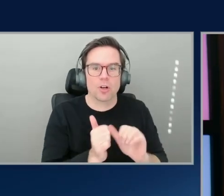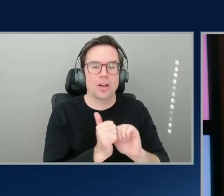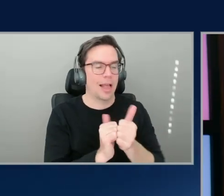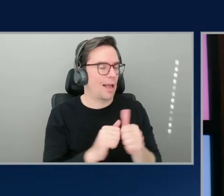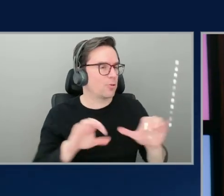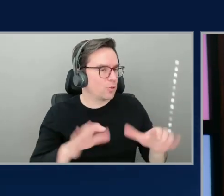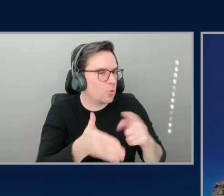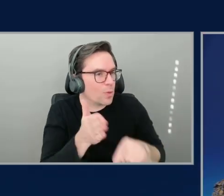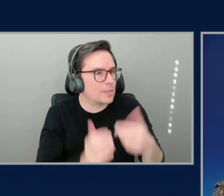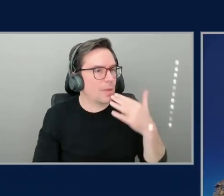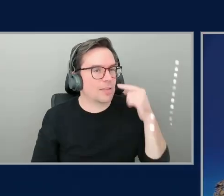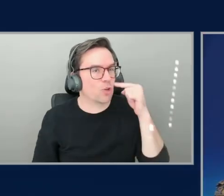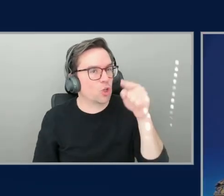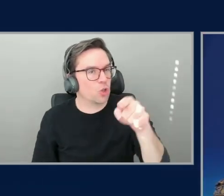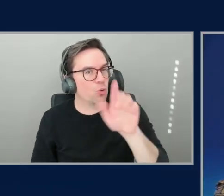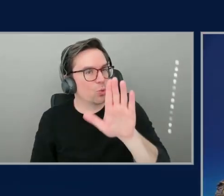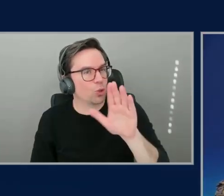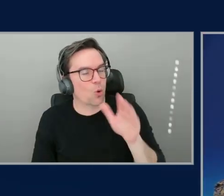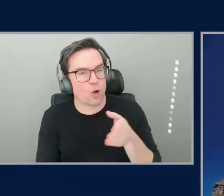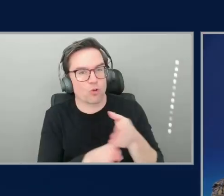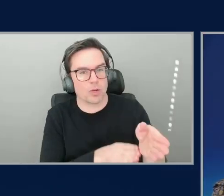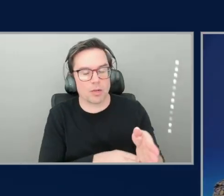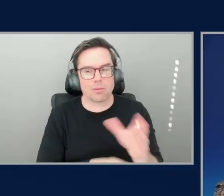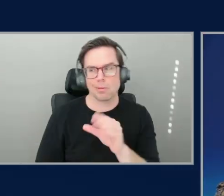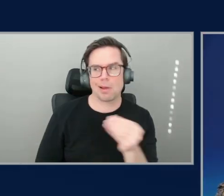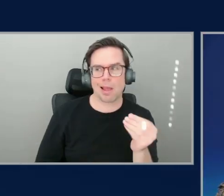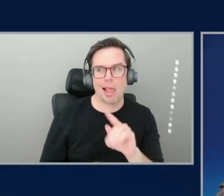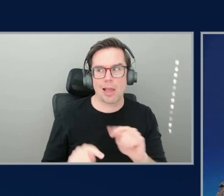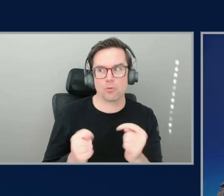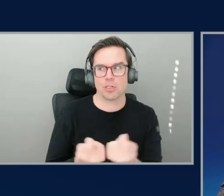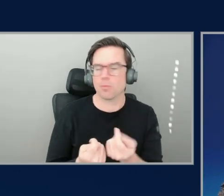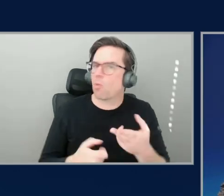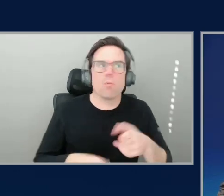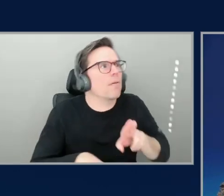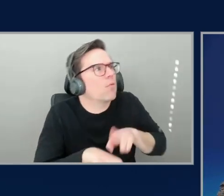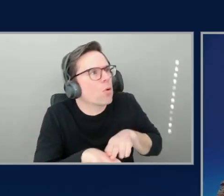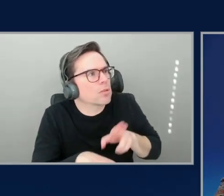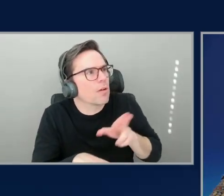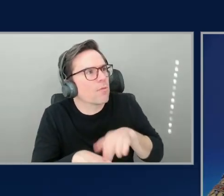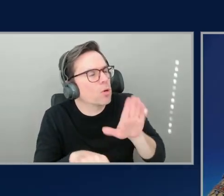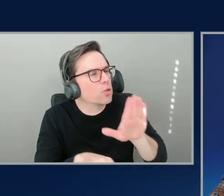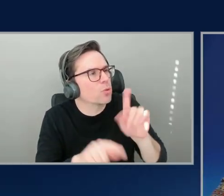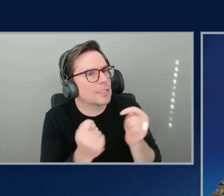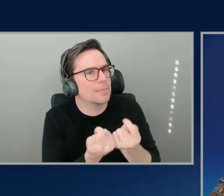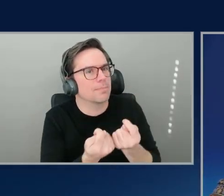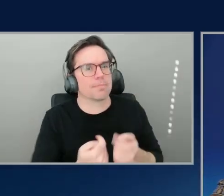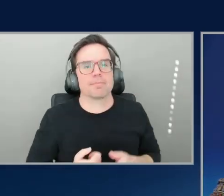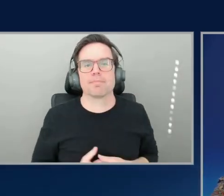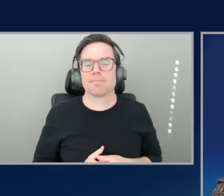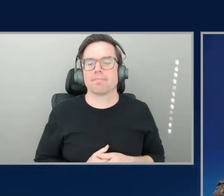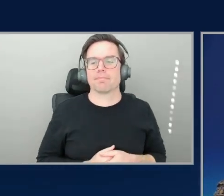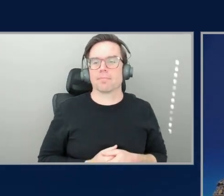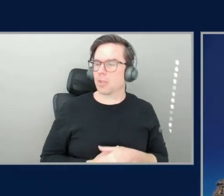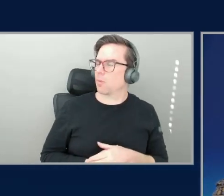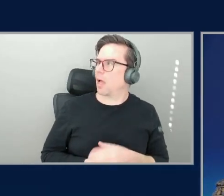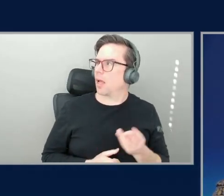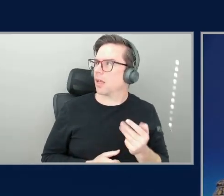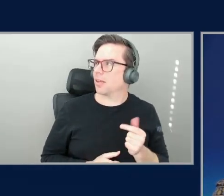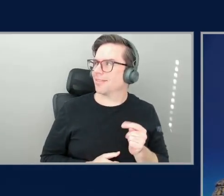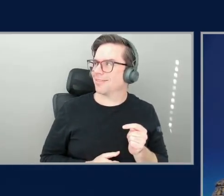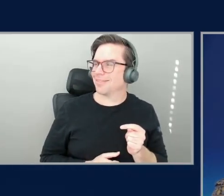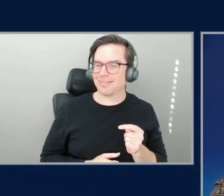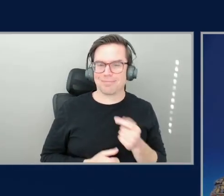your career with, and your team wait, of course of wait, course the team yes wait why yes What? Yes. So we're going to be talking a little bit about